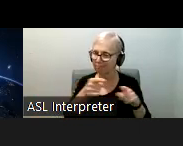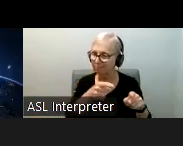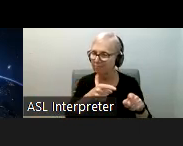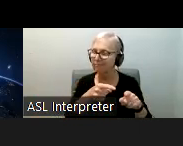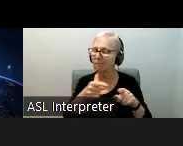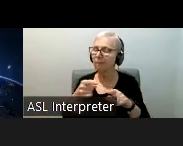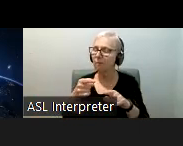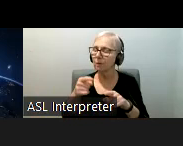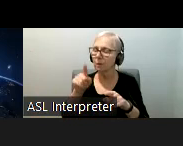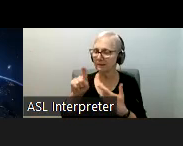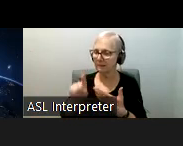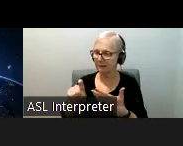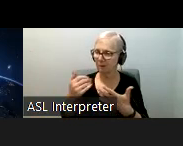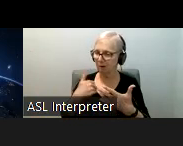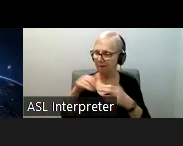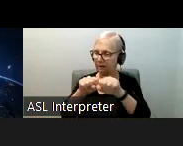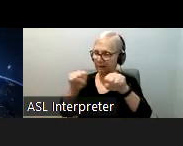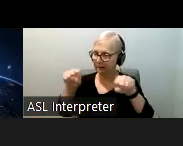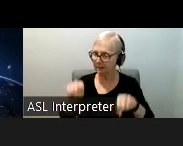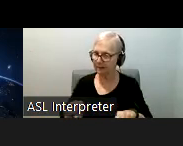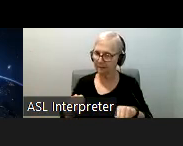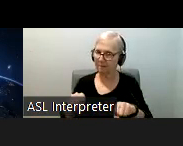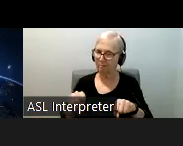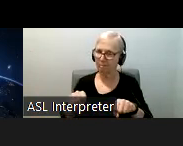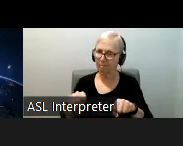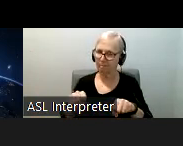need to have a system that